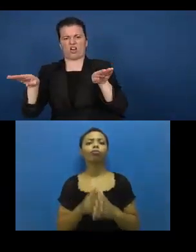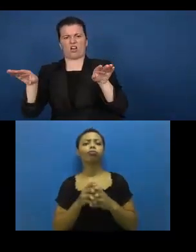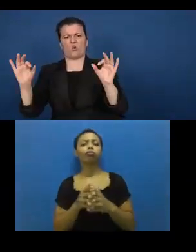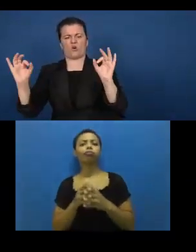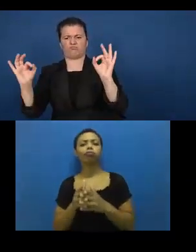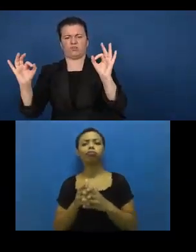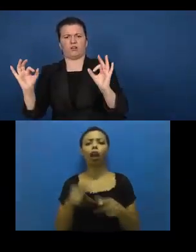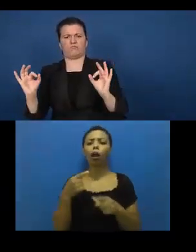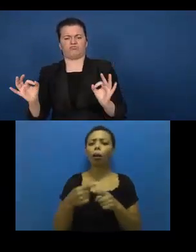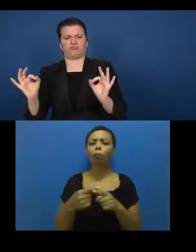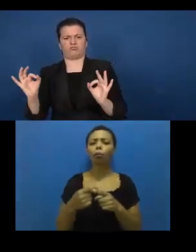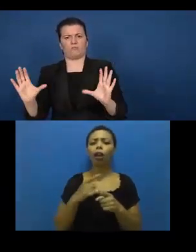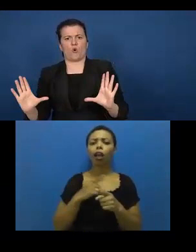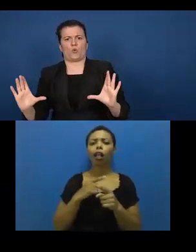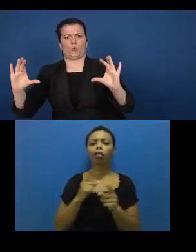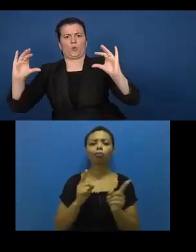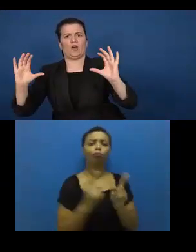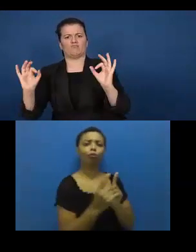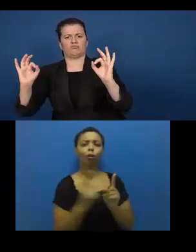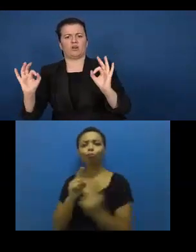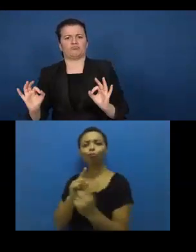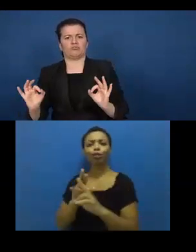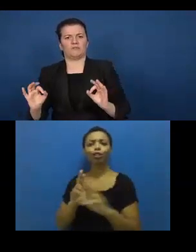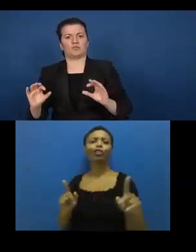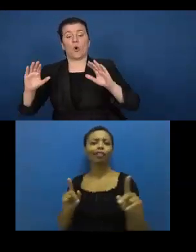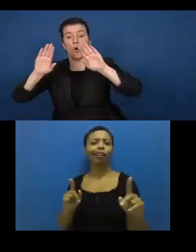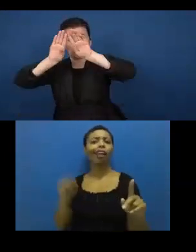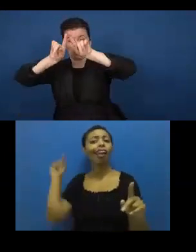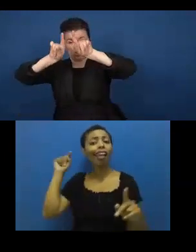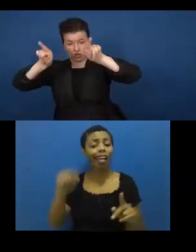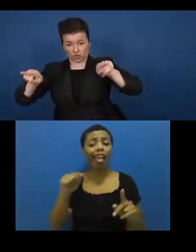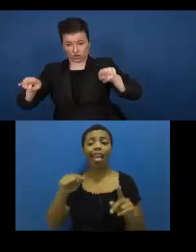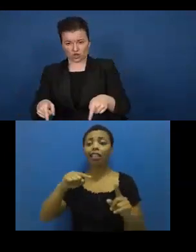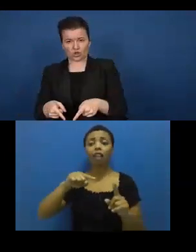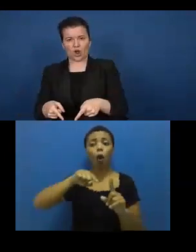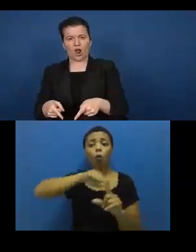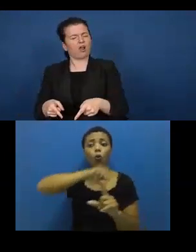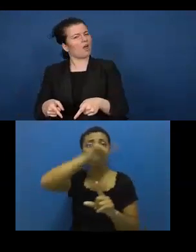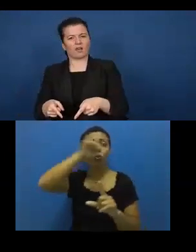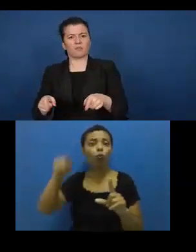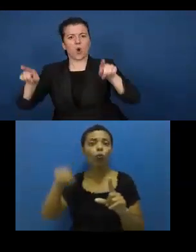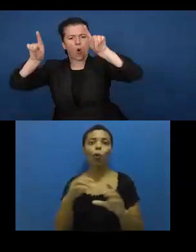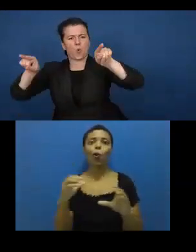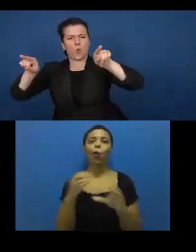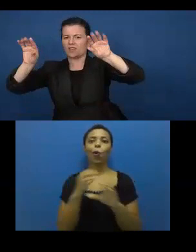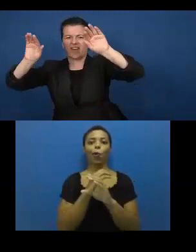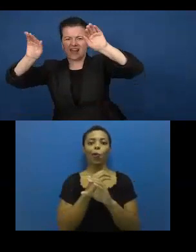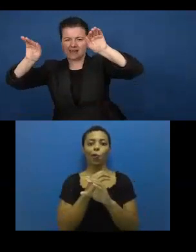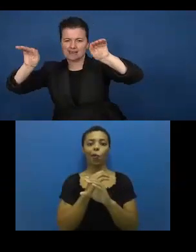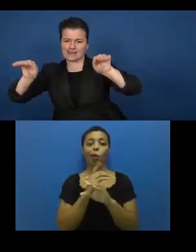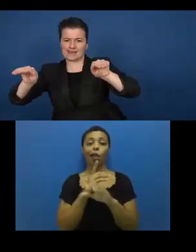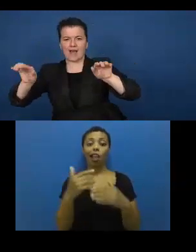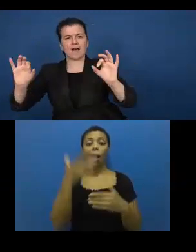say, which means that the whole circle felt compressed in the vertical direction and